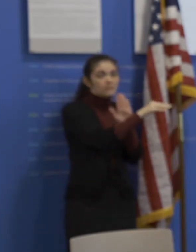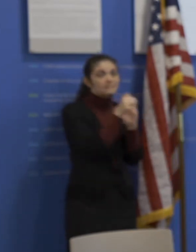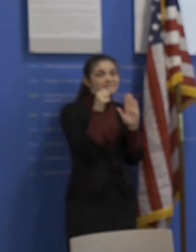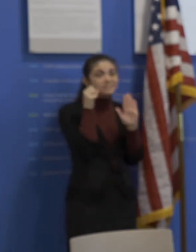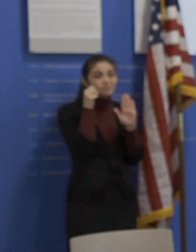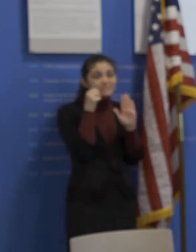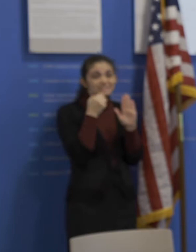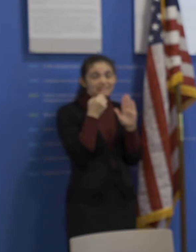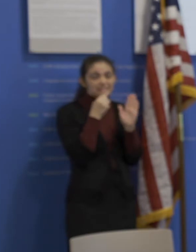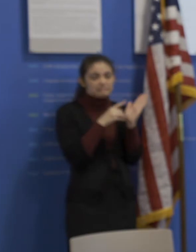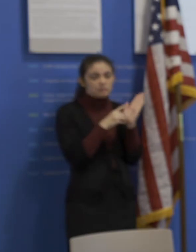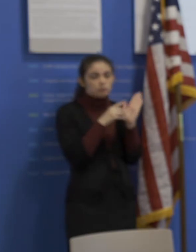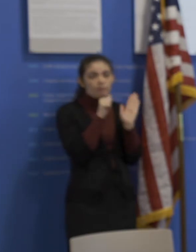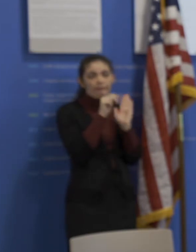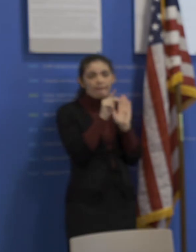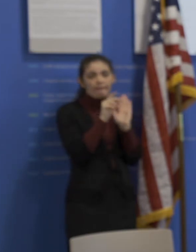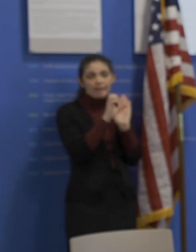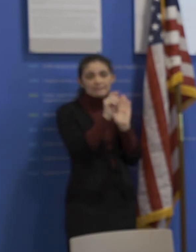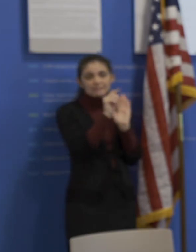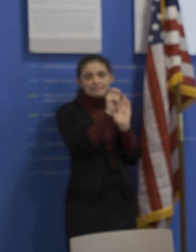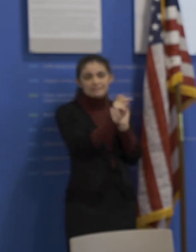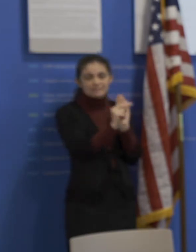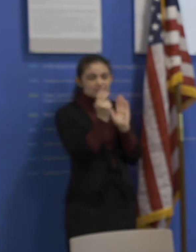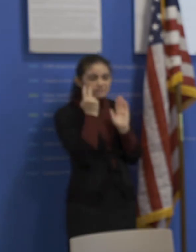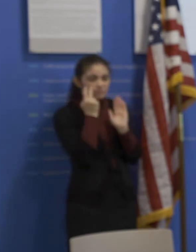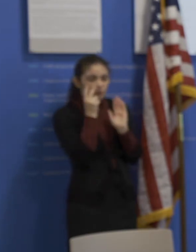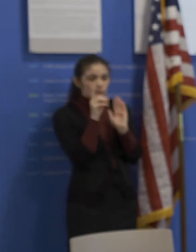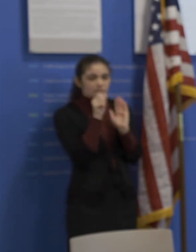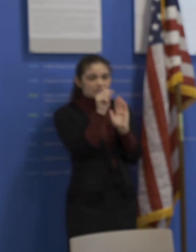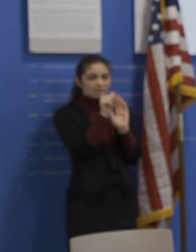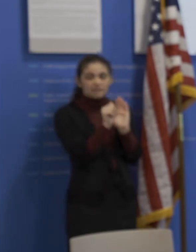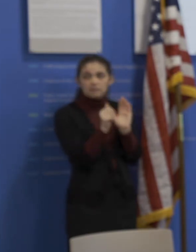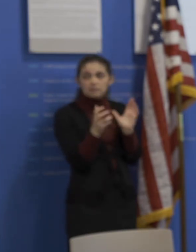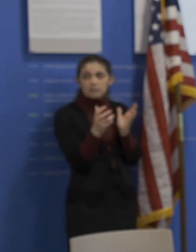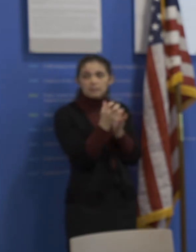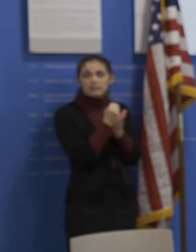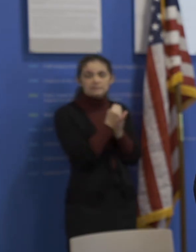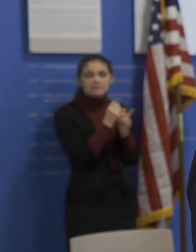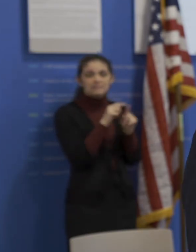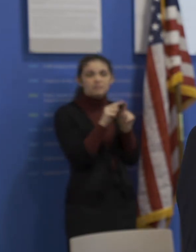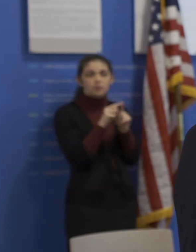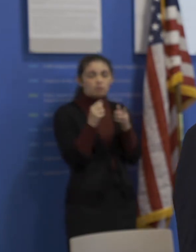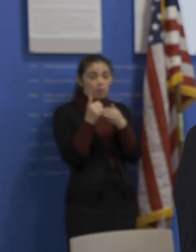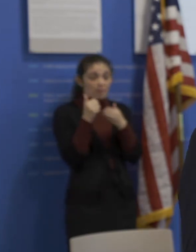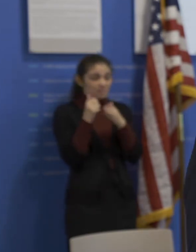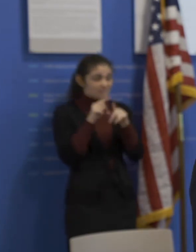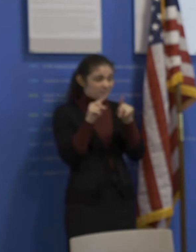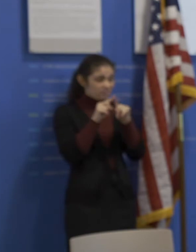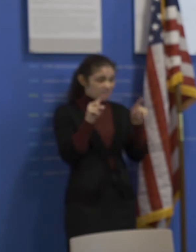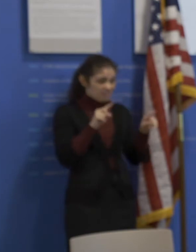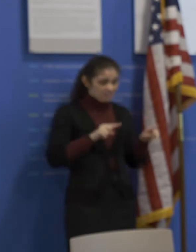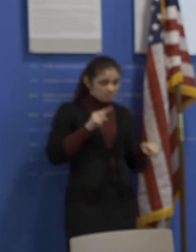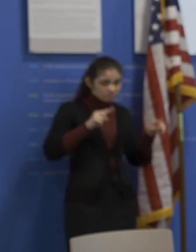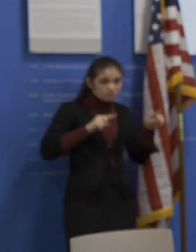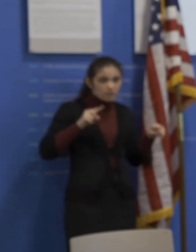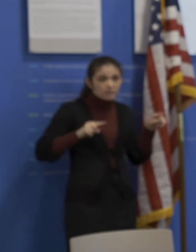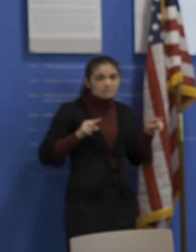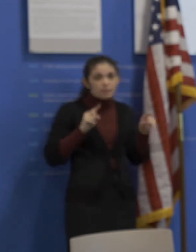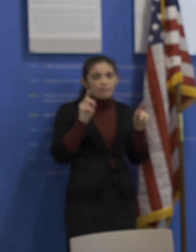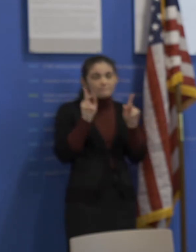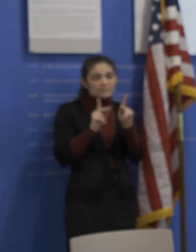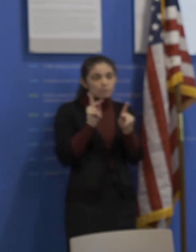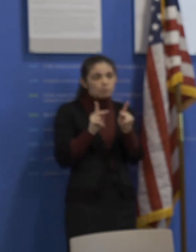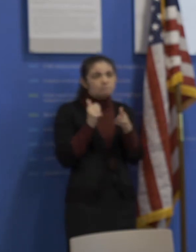yesterday that she showed some data that she's been putting together with some assistance from a number of very